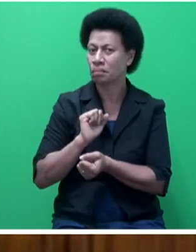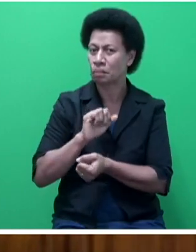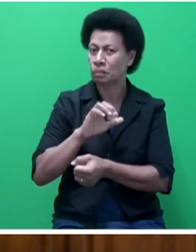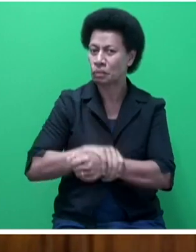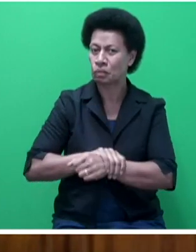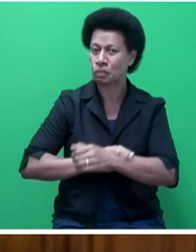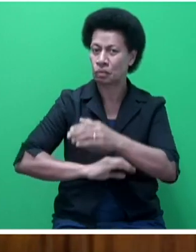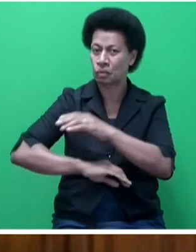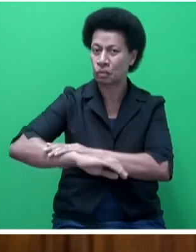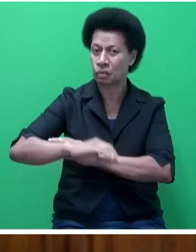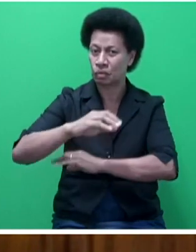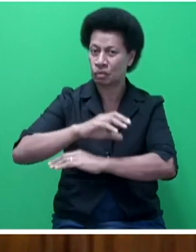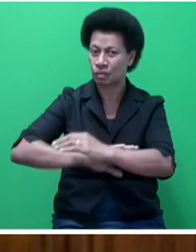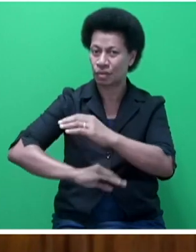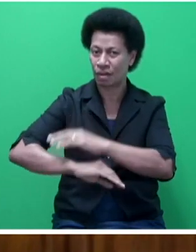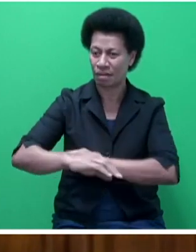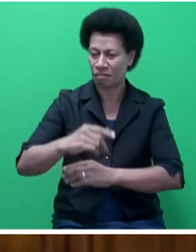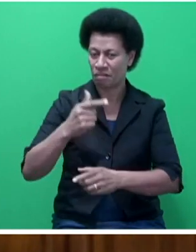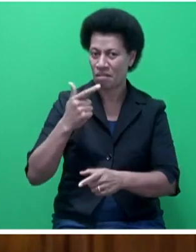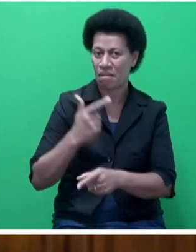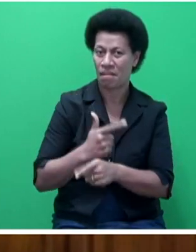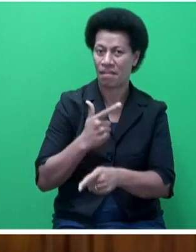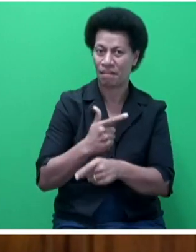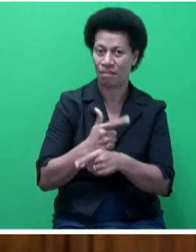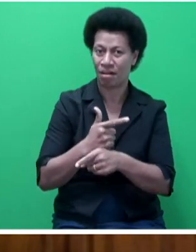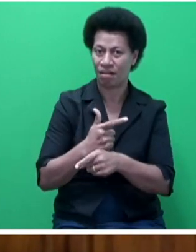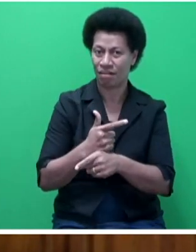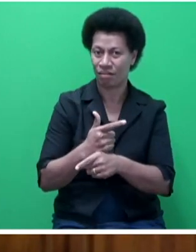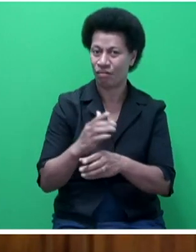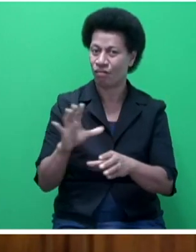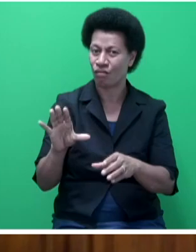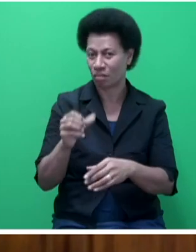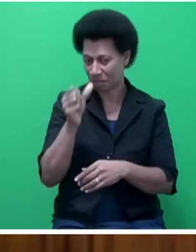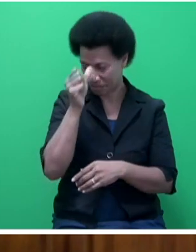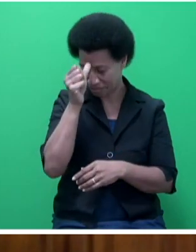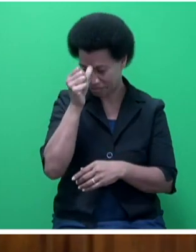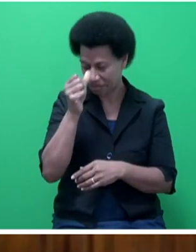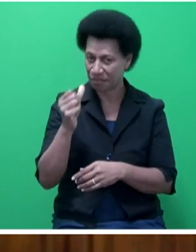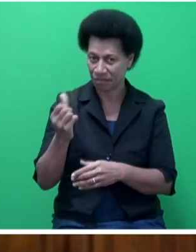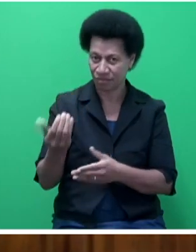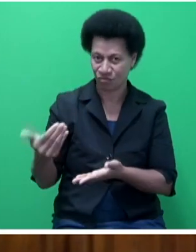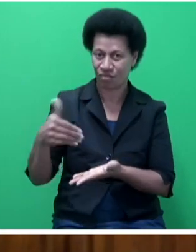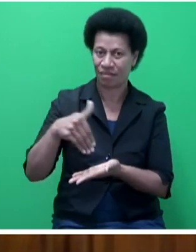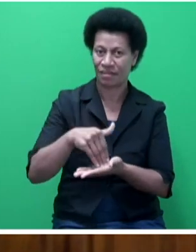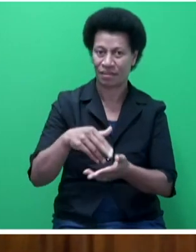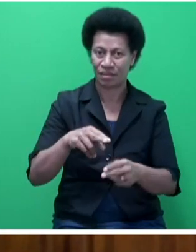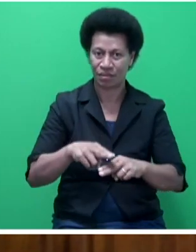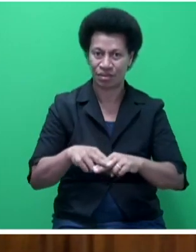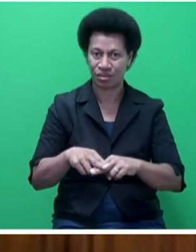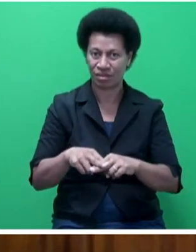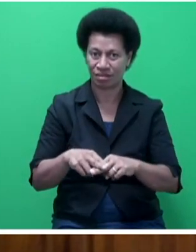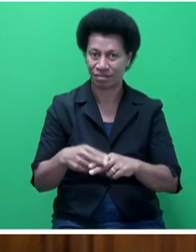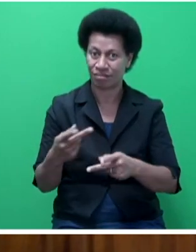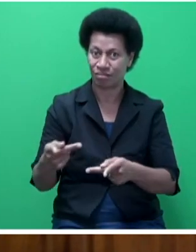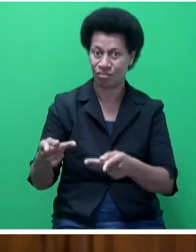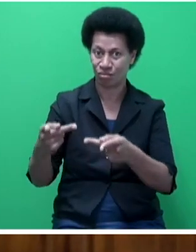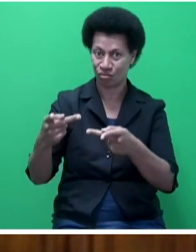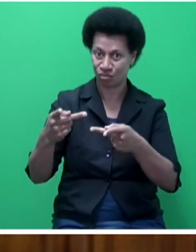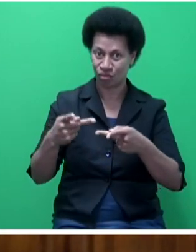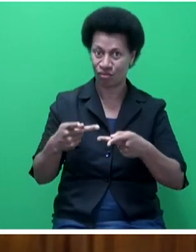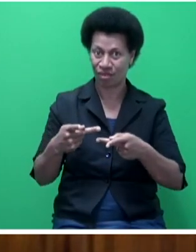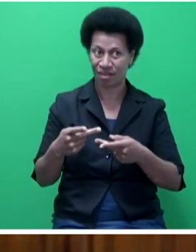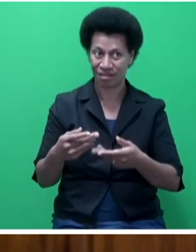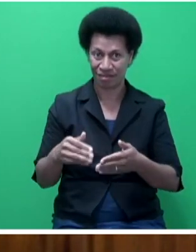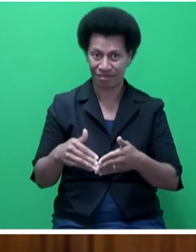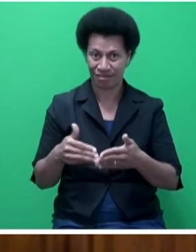and deplorable living conditions and cultivated sugarcane, which provided us the biggest foreign exchange